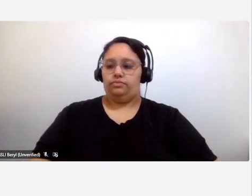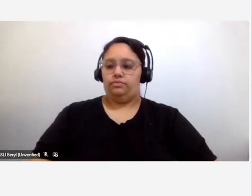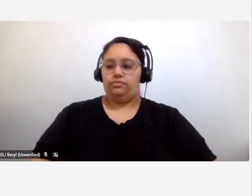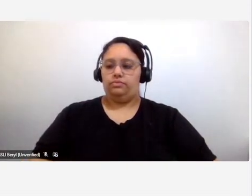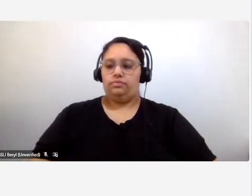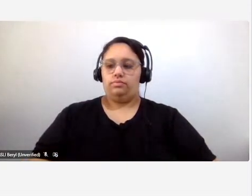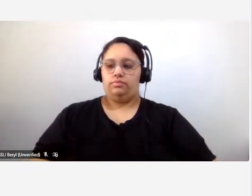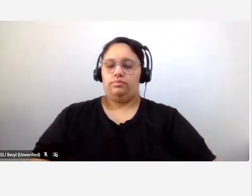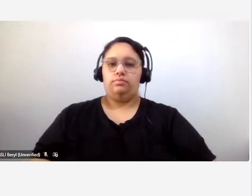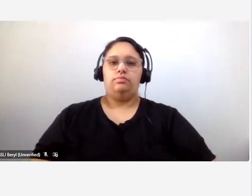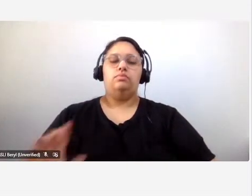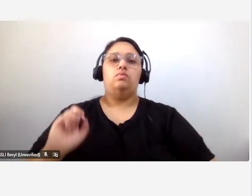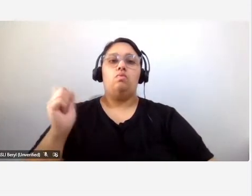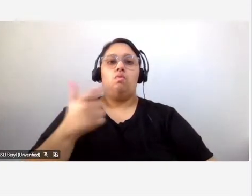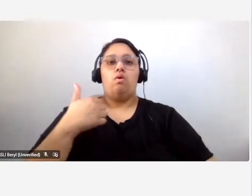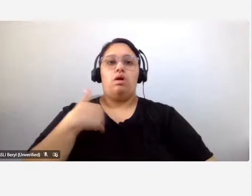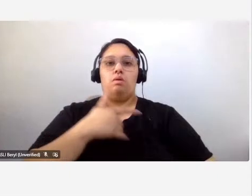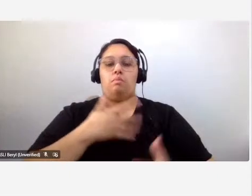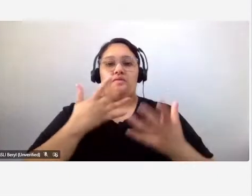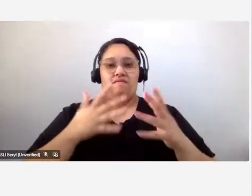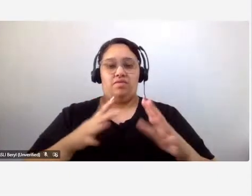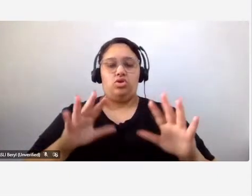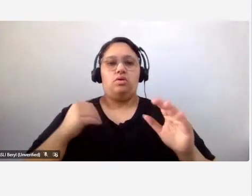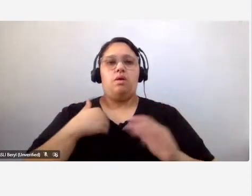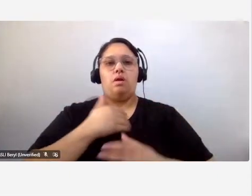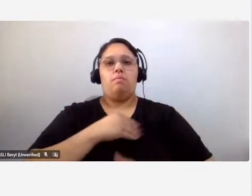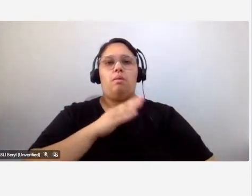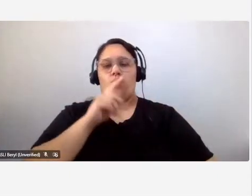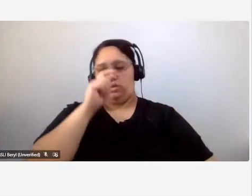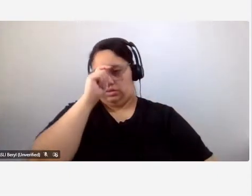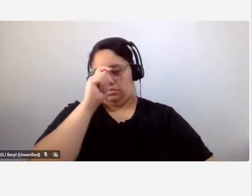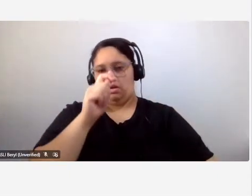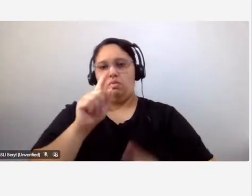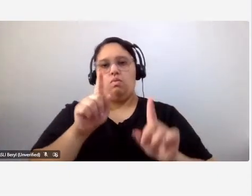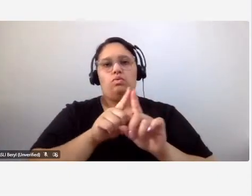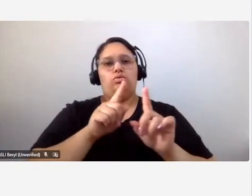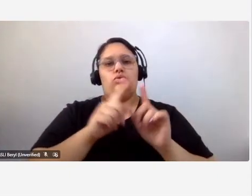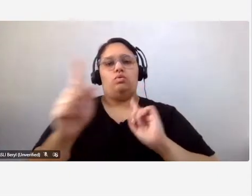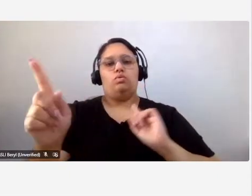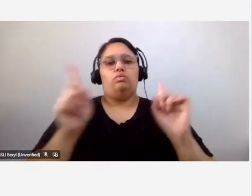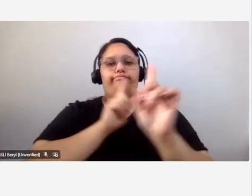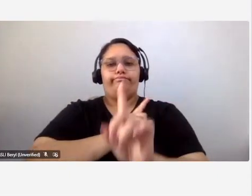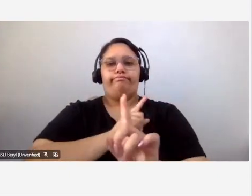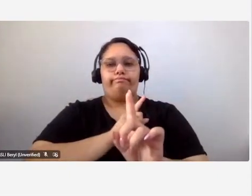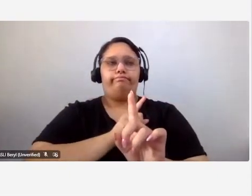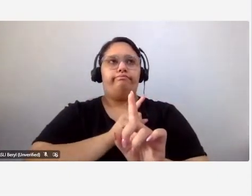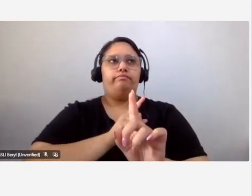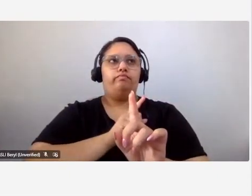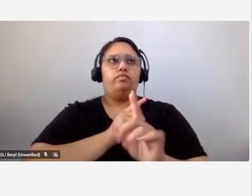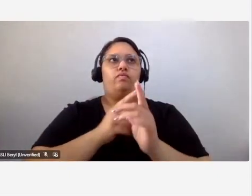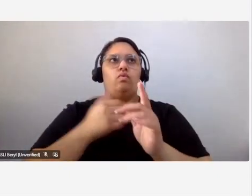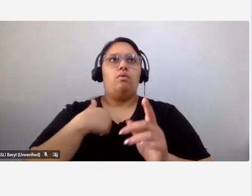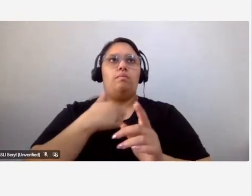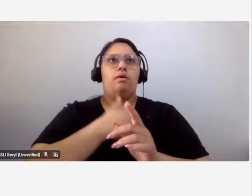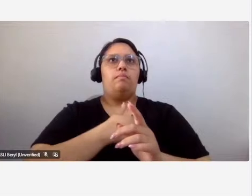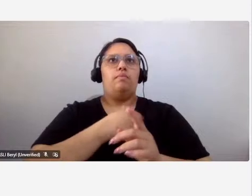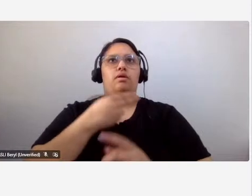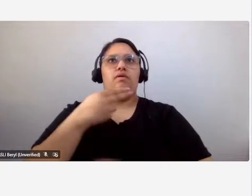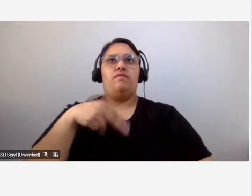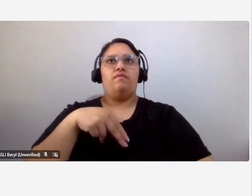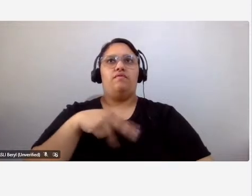Right, that's all the members, and Member Bosman is standing in for Member Philander